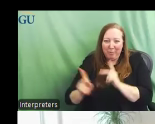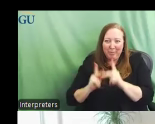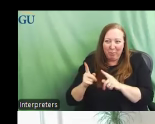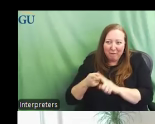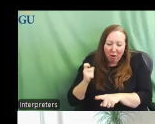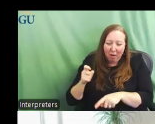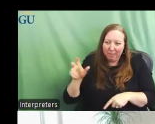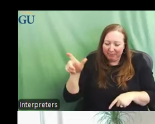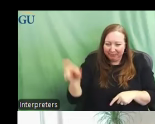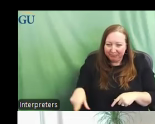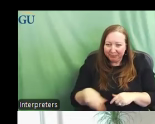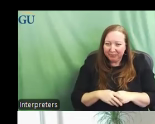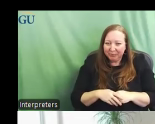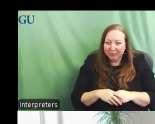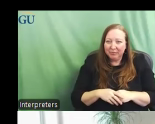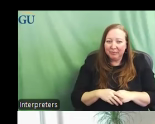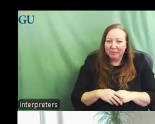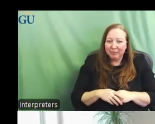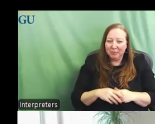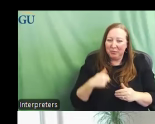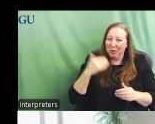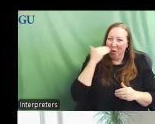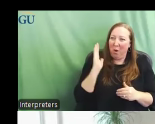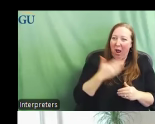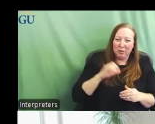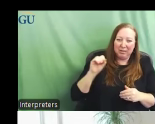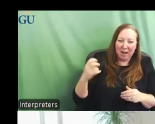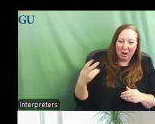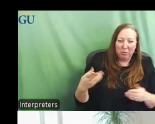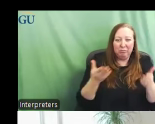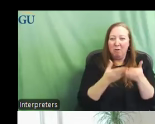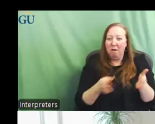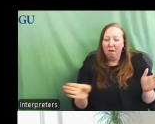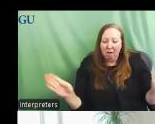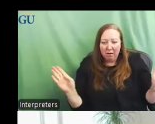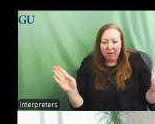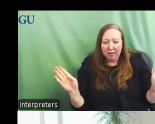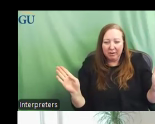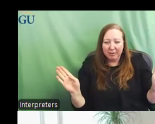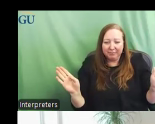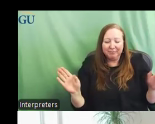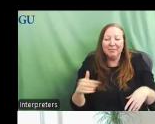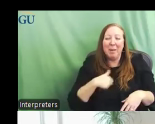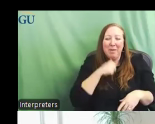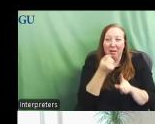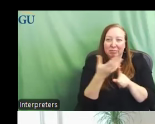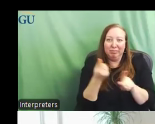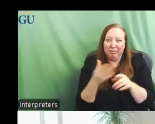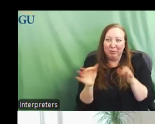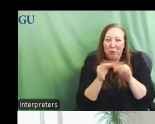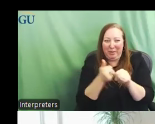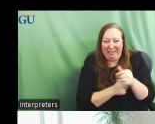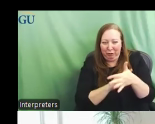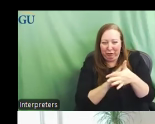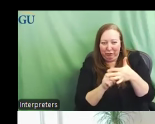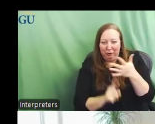this endeavor are broad. I'm not going to go through and describe each one because I think everyone in the audience